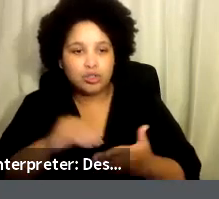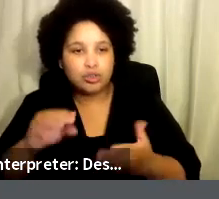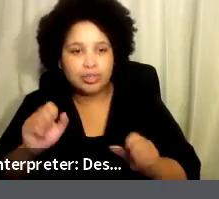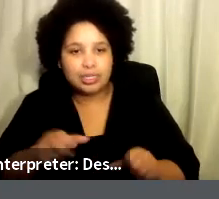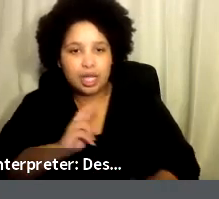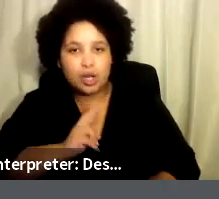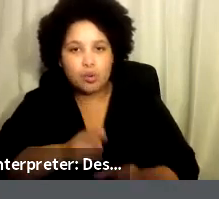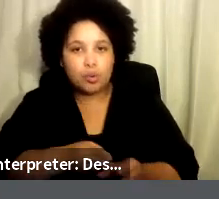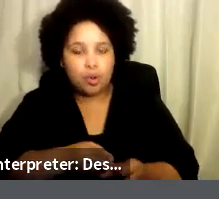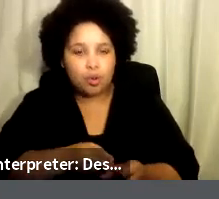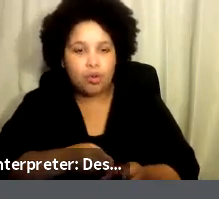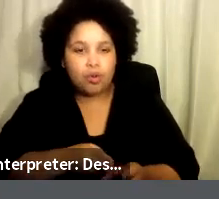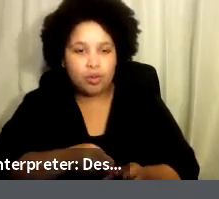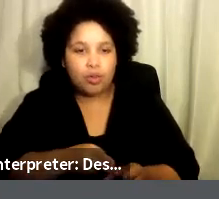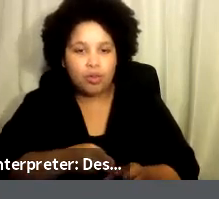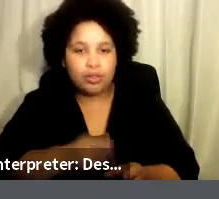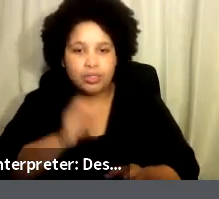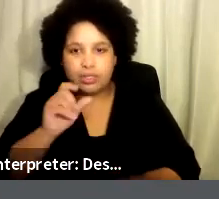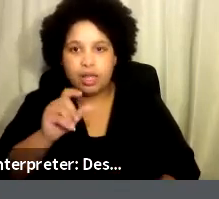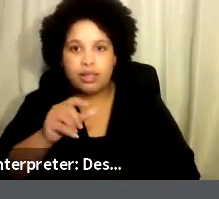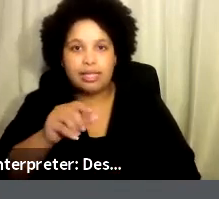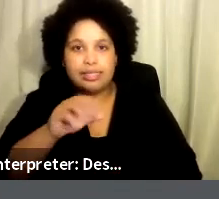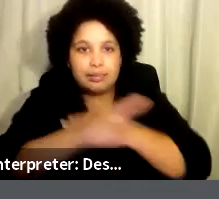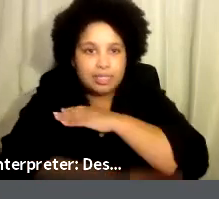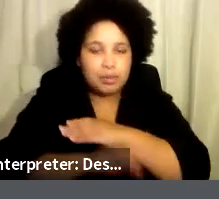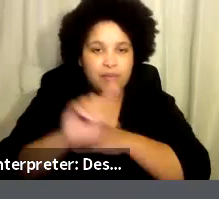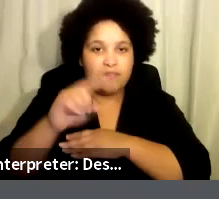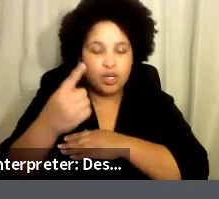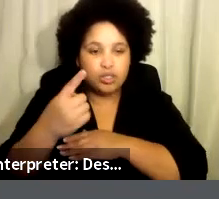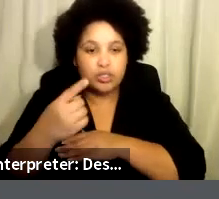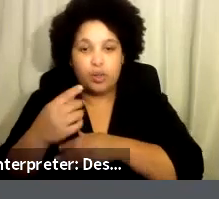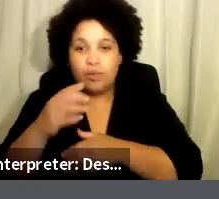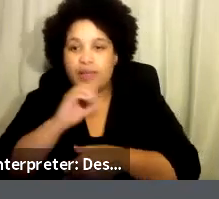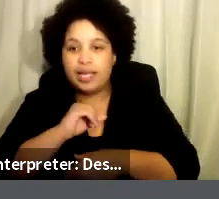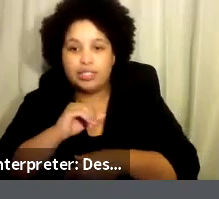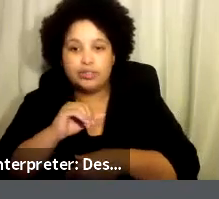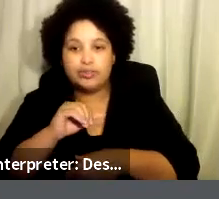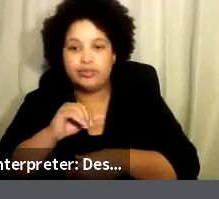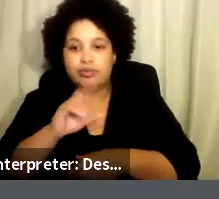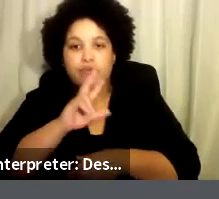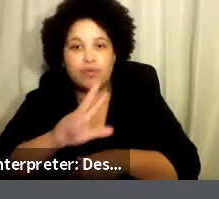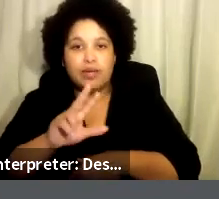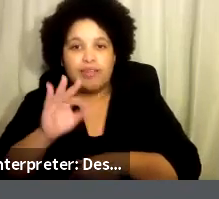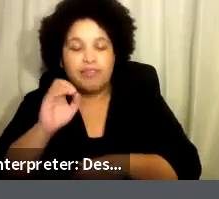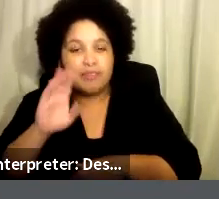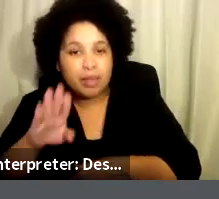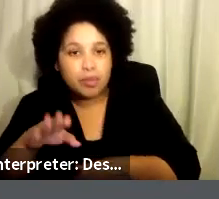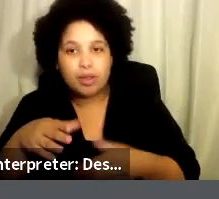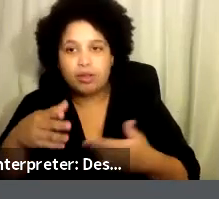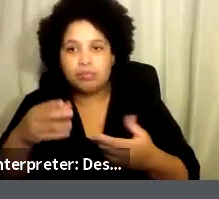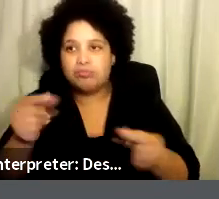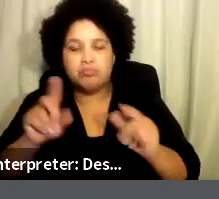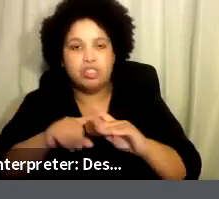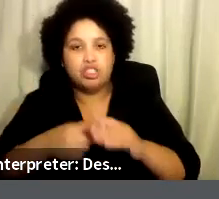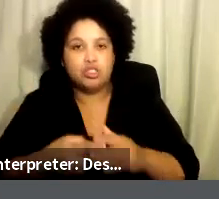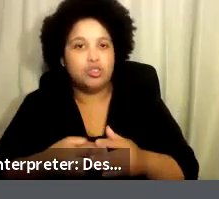they turn 3. So there's not that September 1 deadline. So if your child turns 3 in February, then they would be able to start school